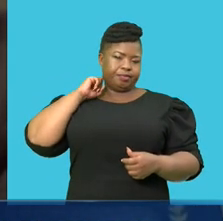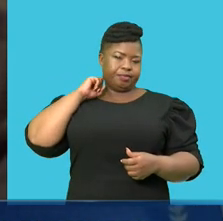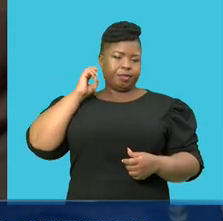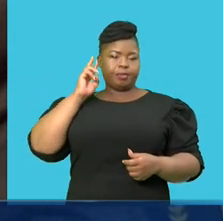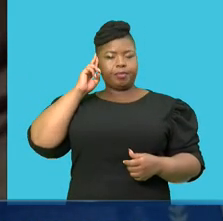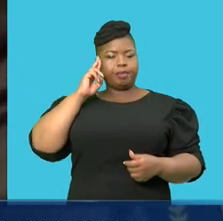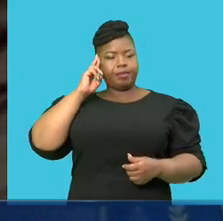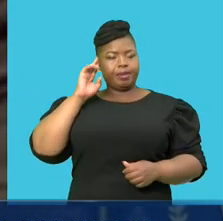that I enjoyed. right. right.